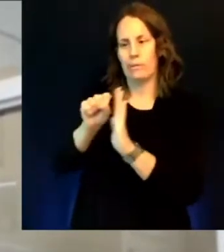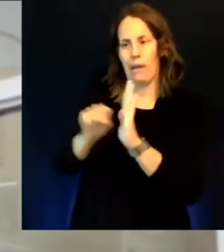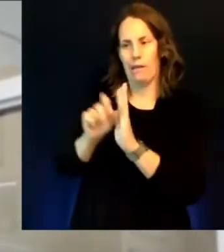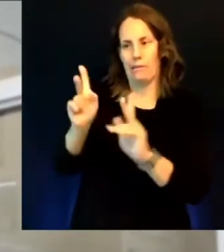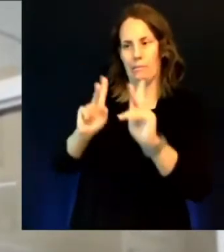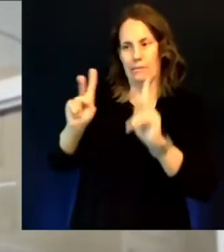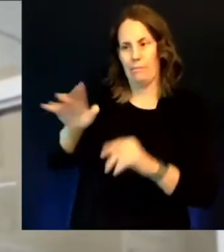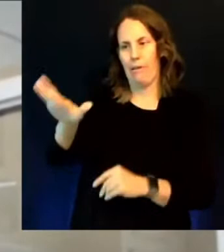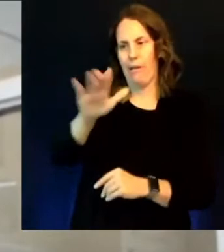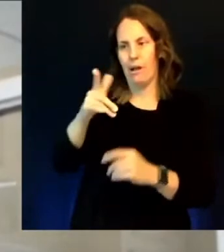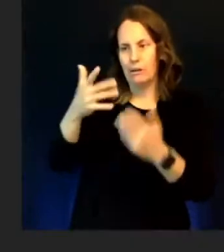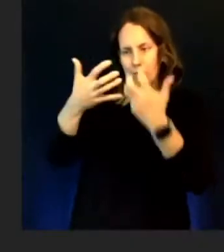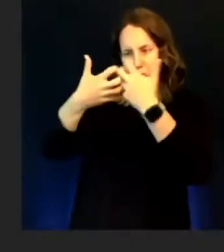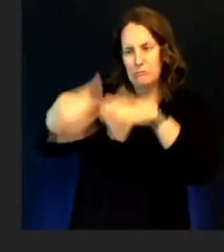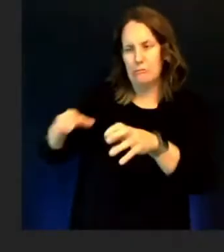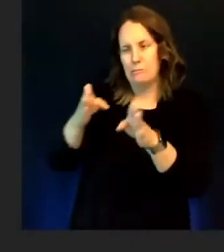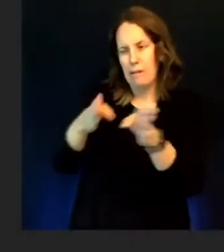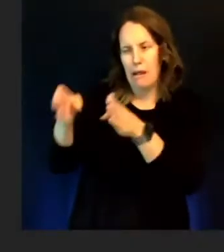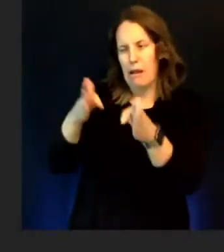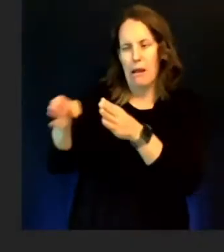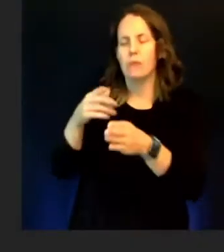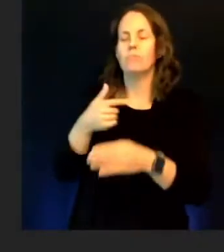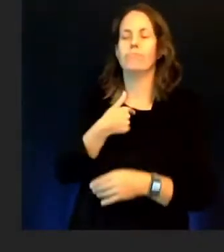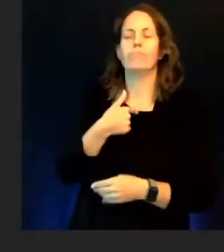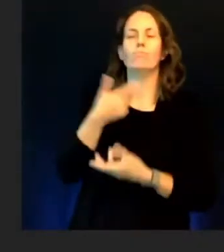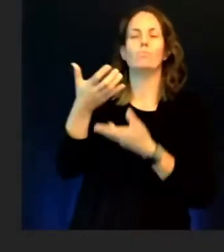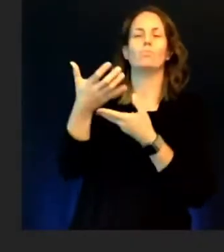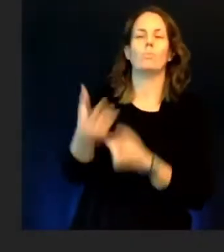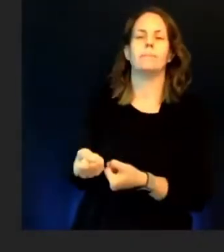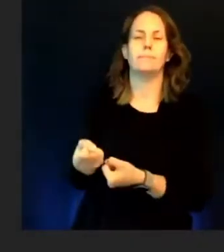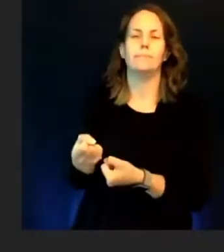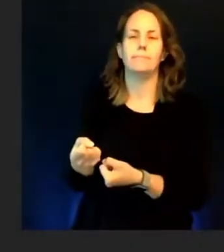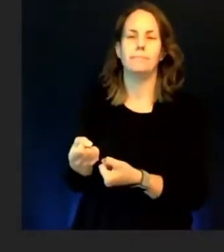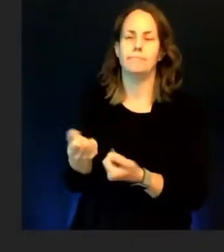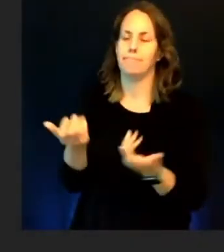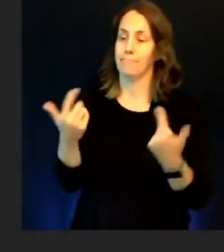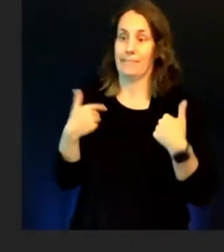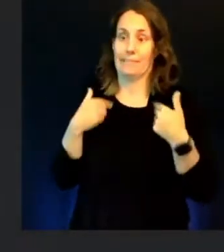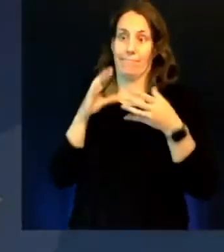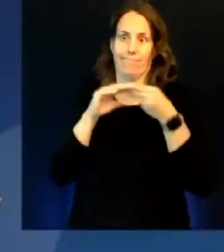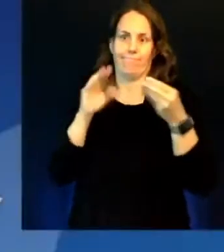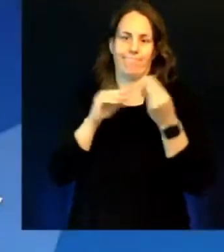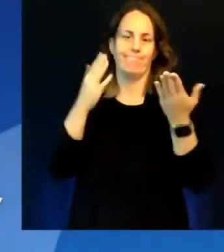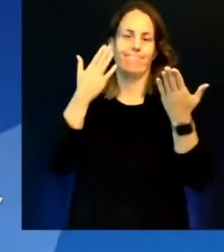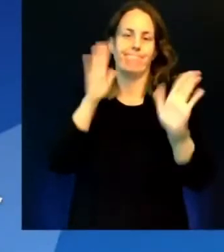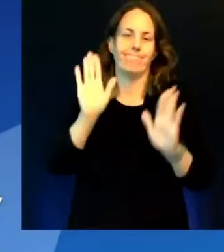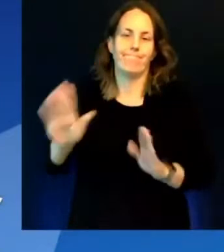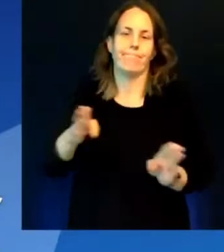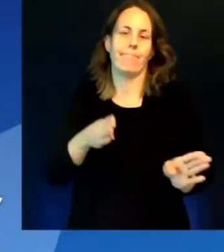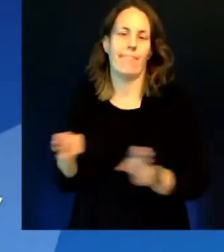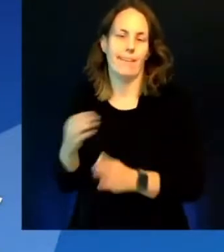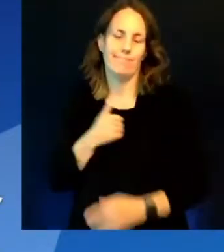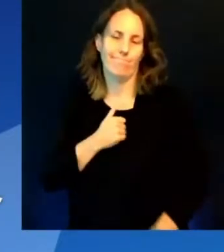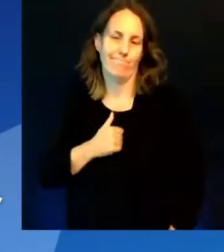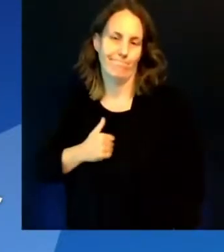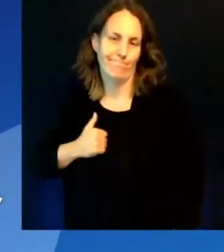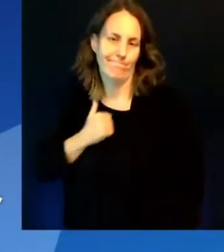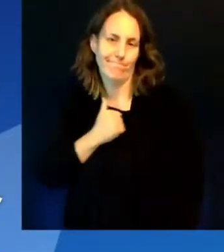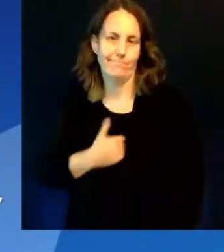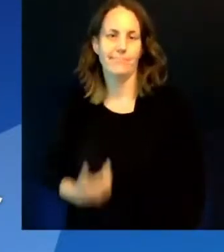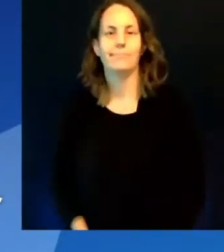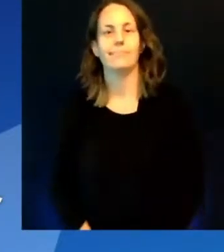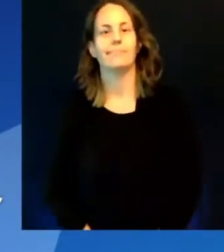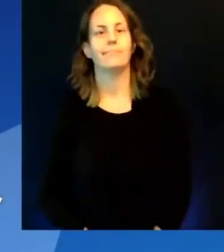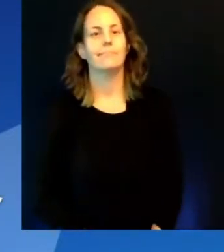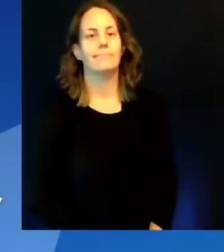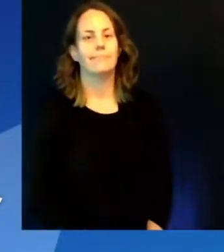plan's going to look like yet. Hi, this is Kent. Can you hear me now? Yes, we can. Go ahead, Ken.